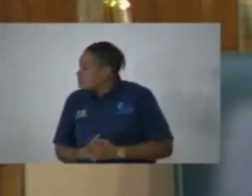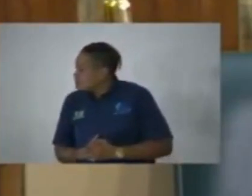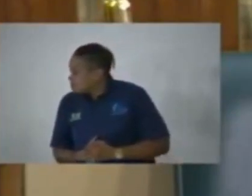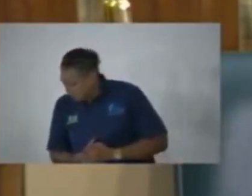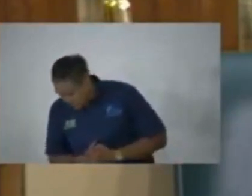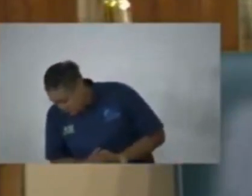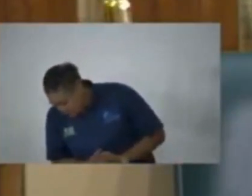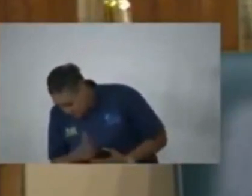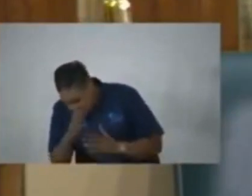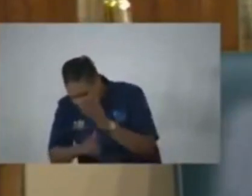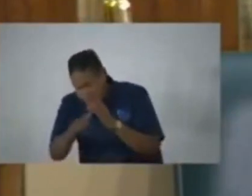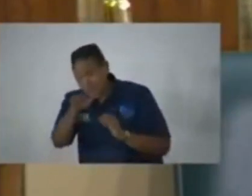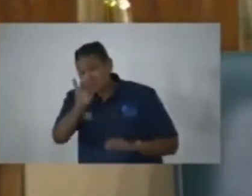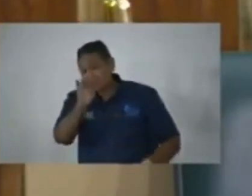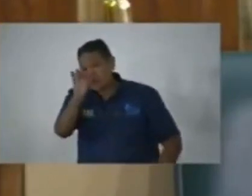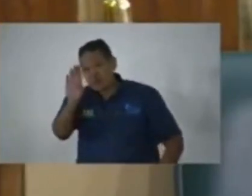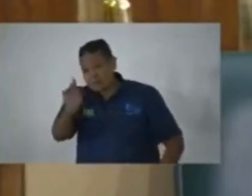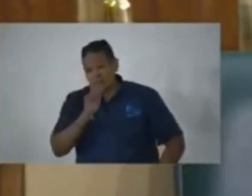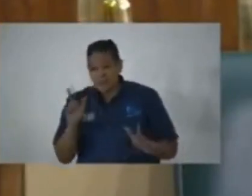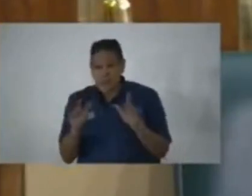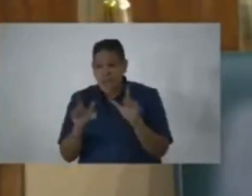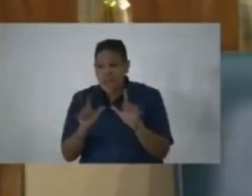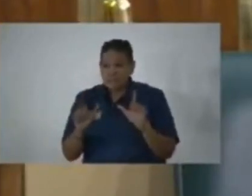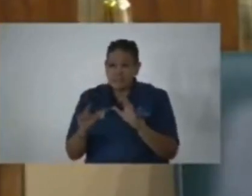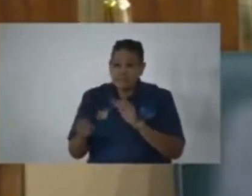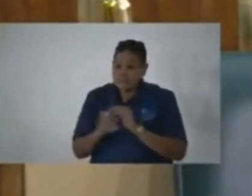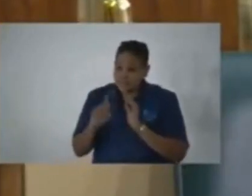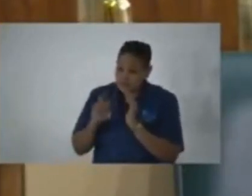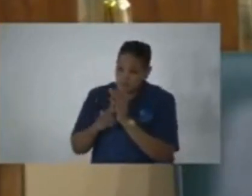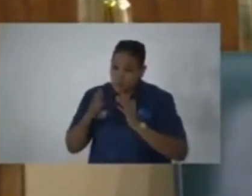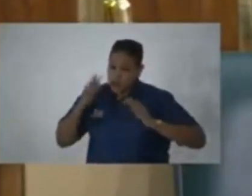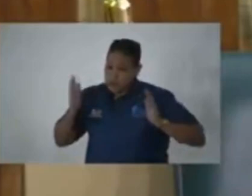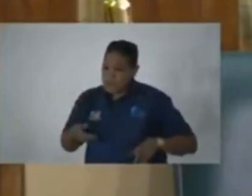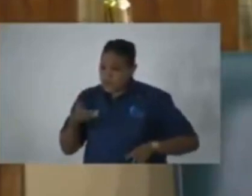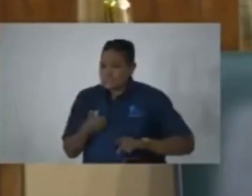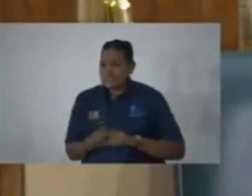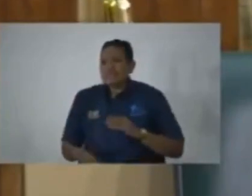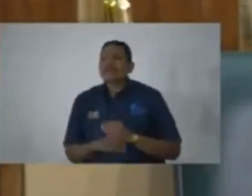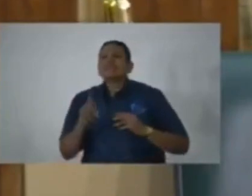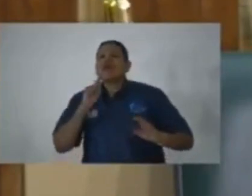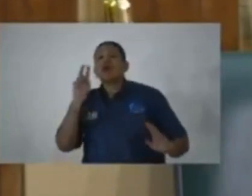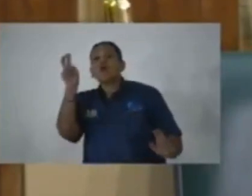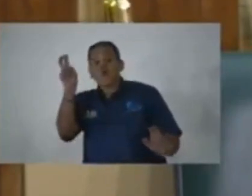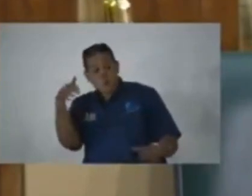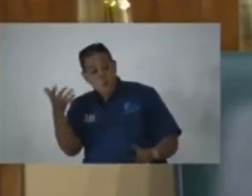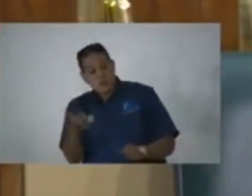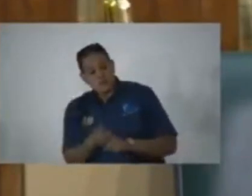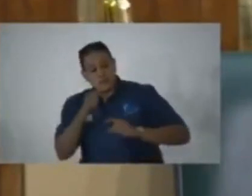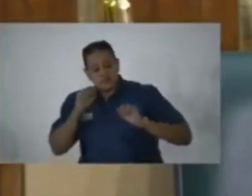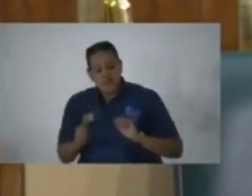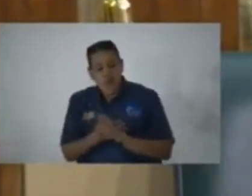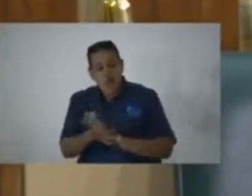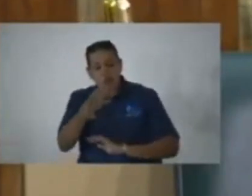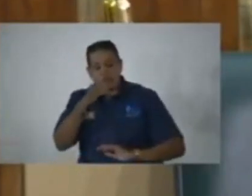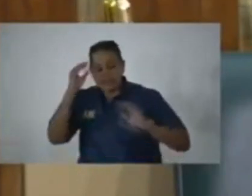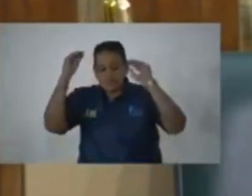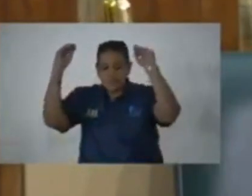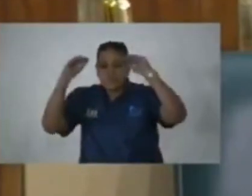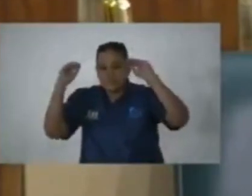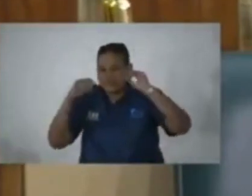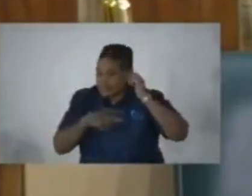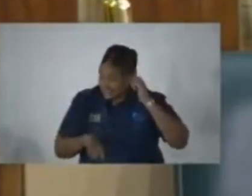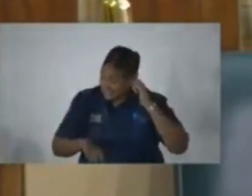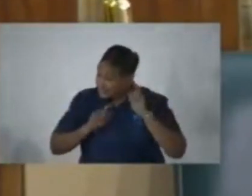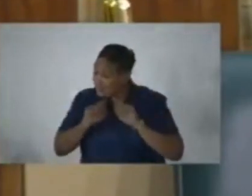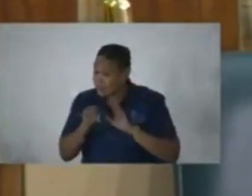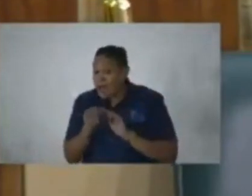Section 28(1)(b), licensing requires a person to, and I quote, be competent to teach. But